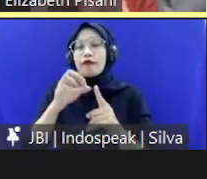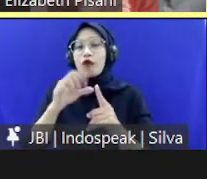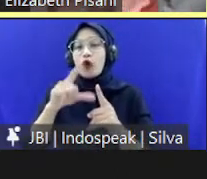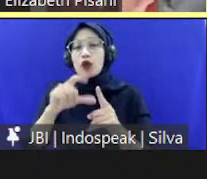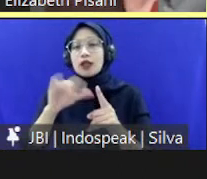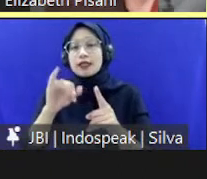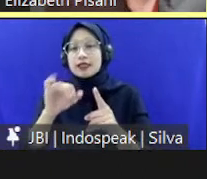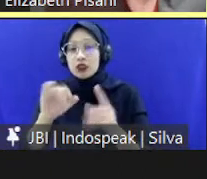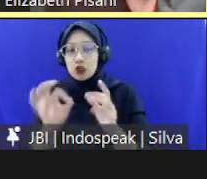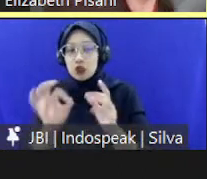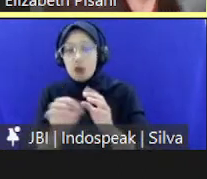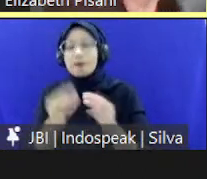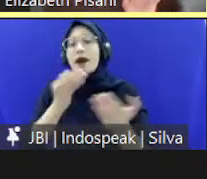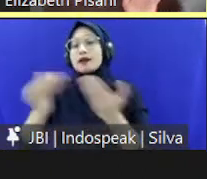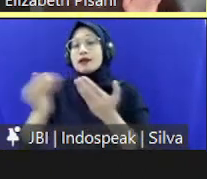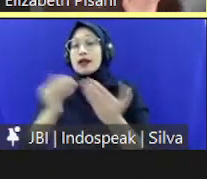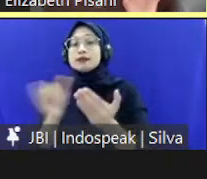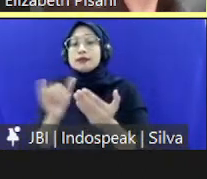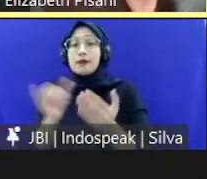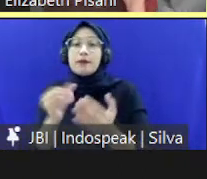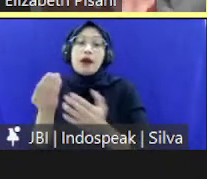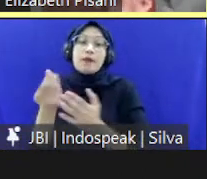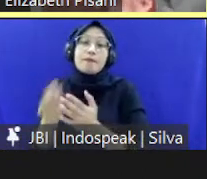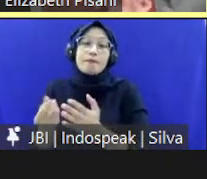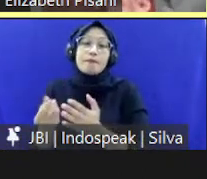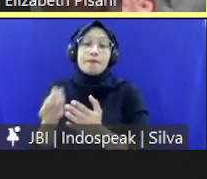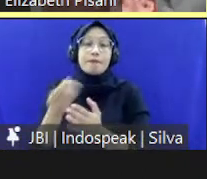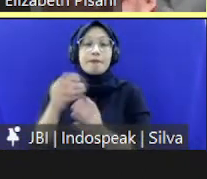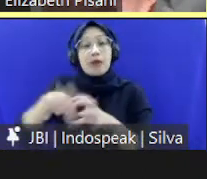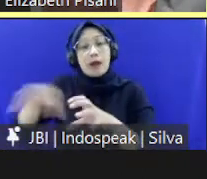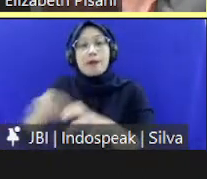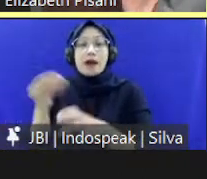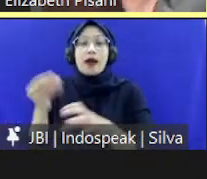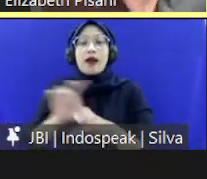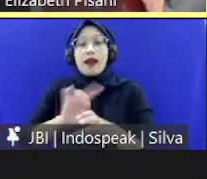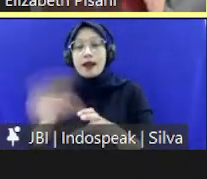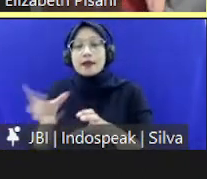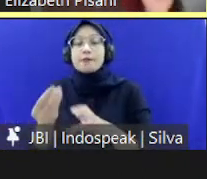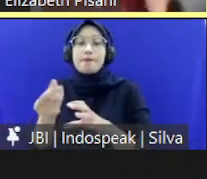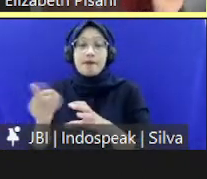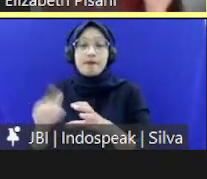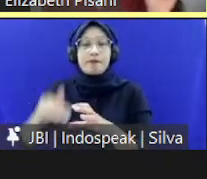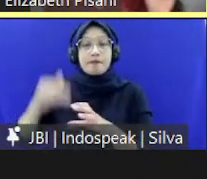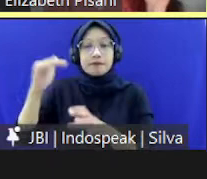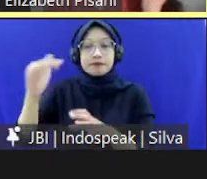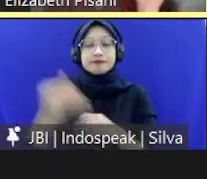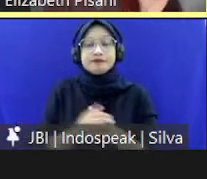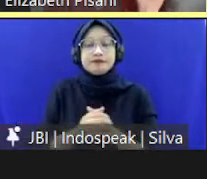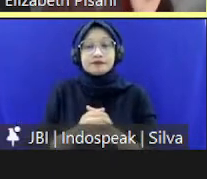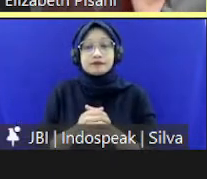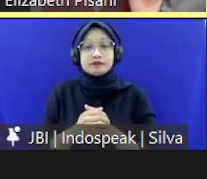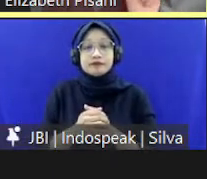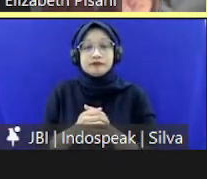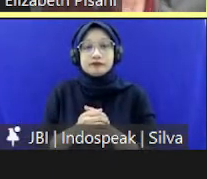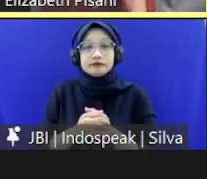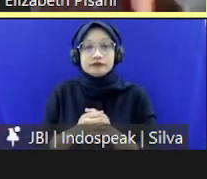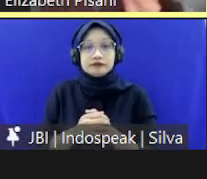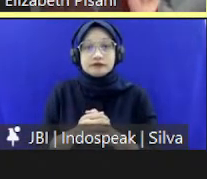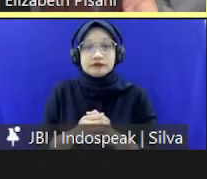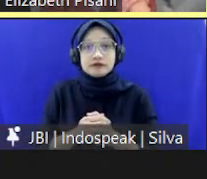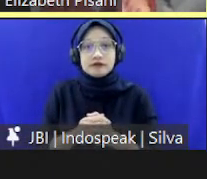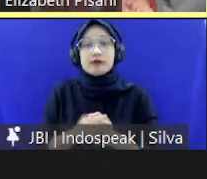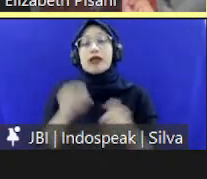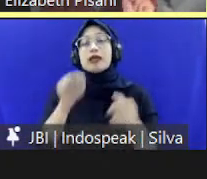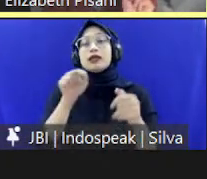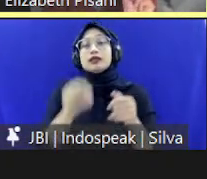share with you something that no one else has seen. It's brand new, hot off the press, and it's